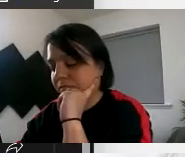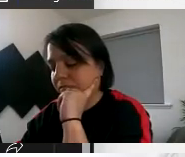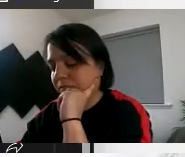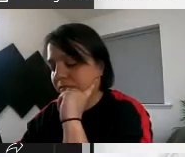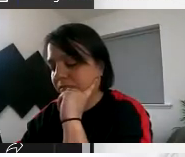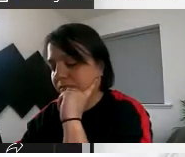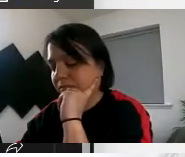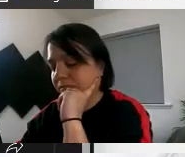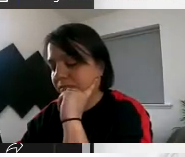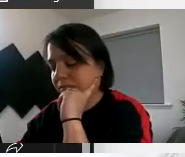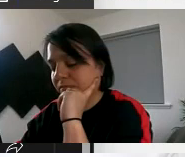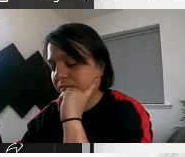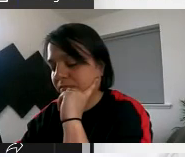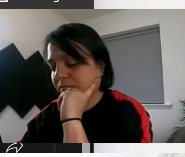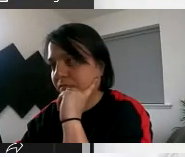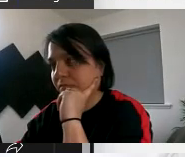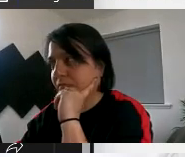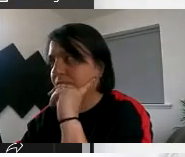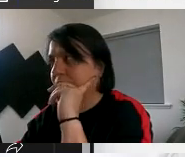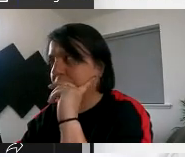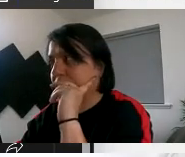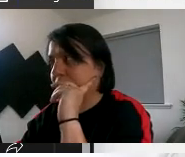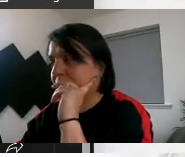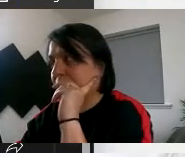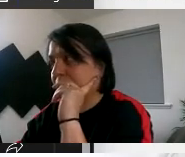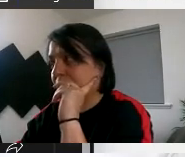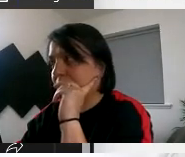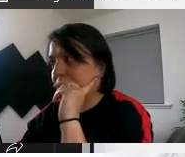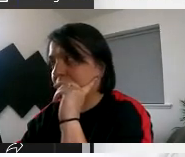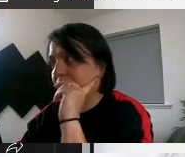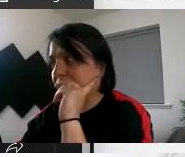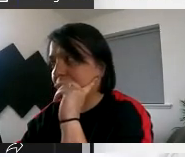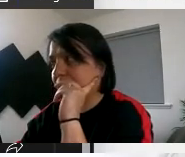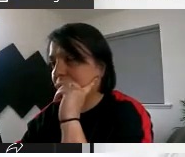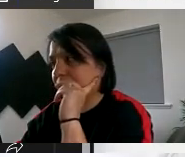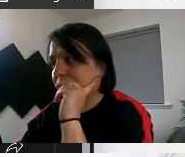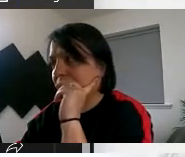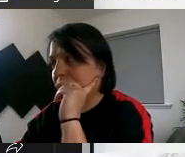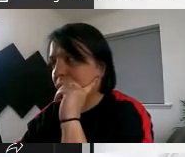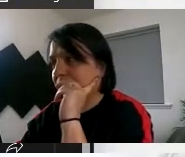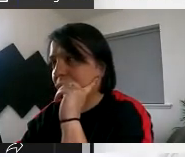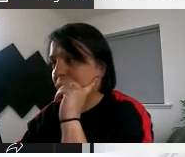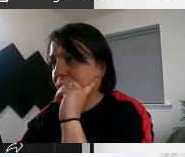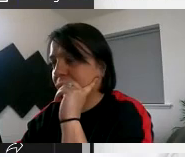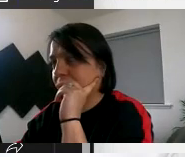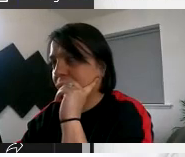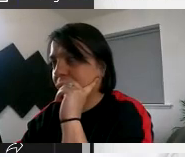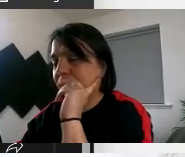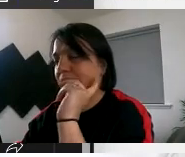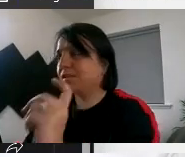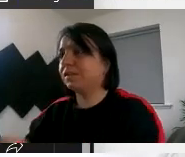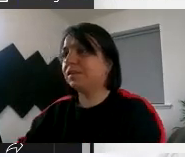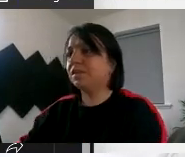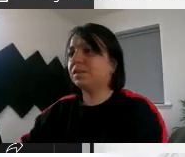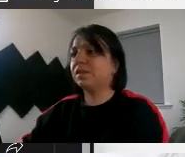Yeah, and I'm not really, I'm quite a newbie to acting. I've done bits and bobs in the past. Very interesting there. Can